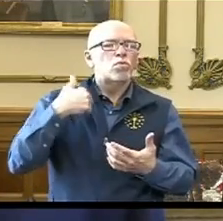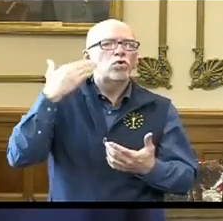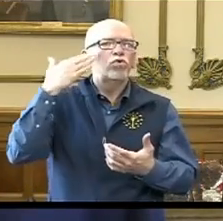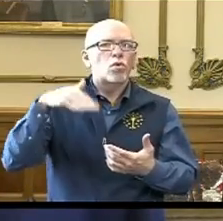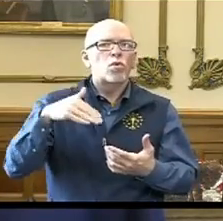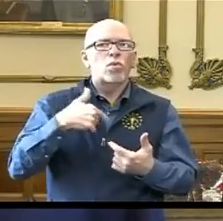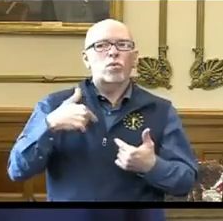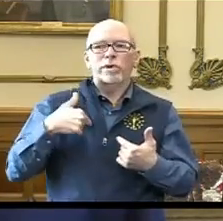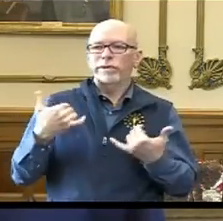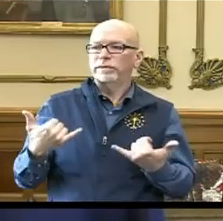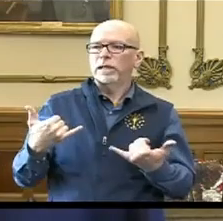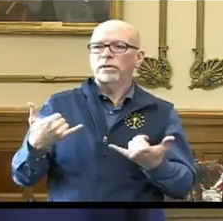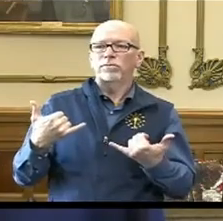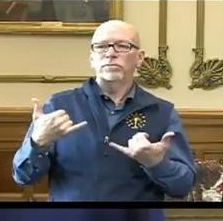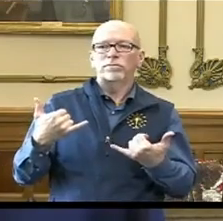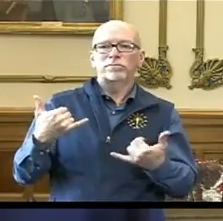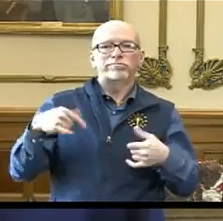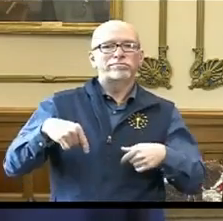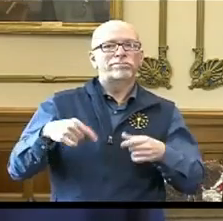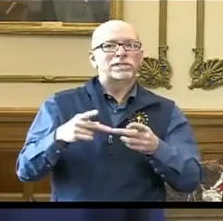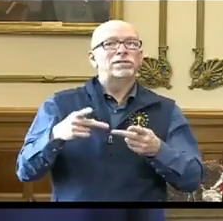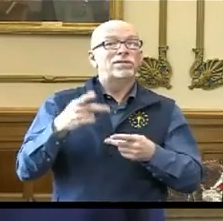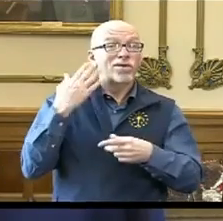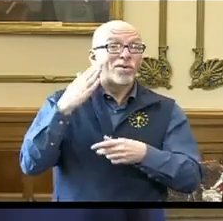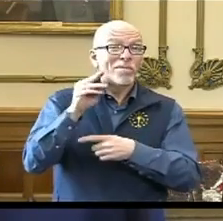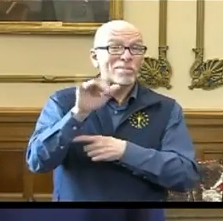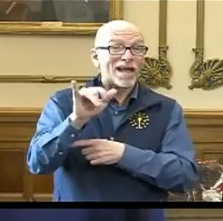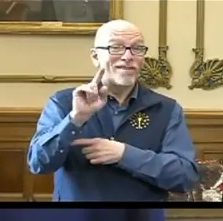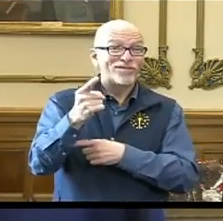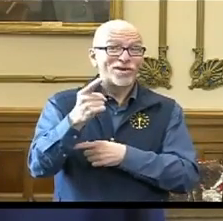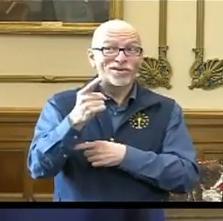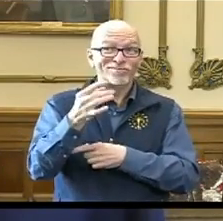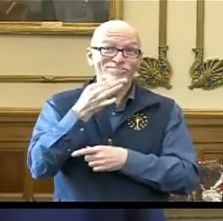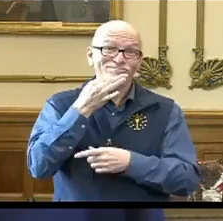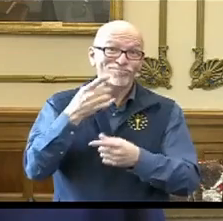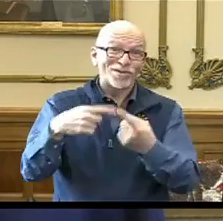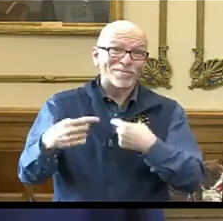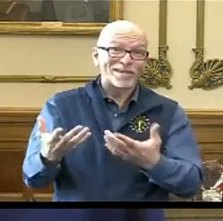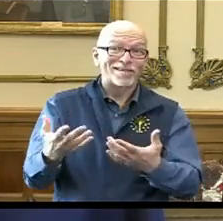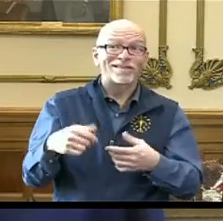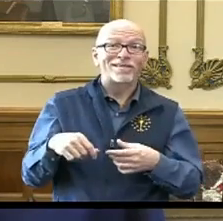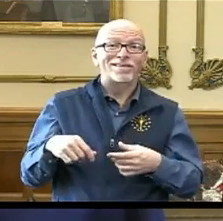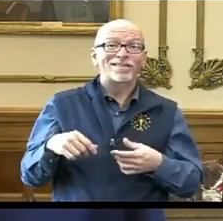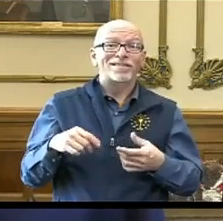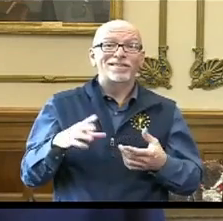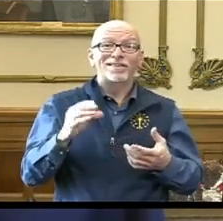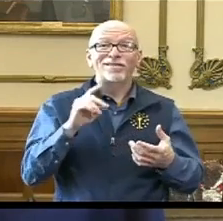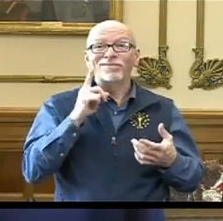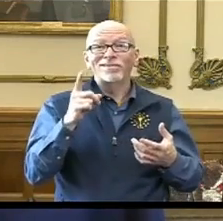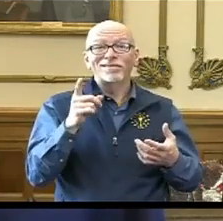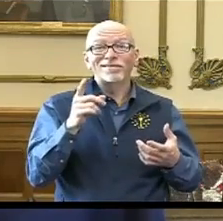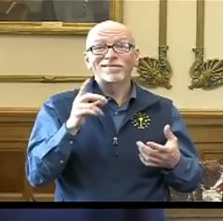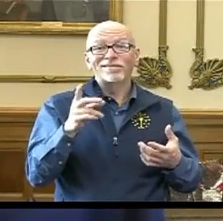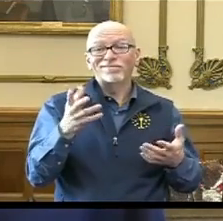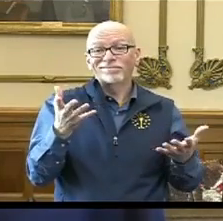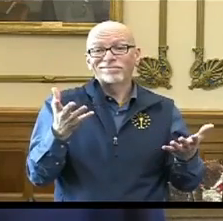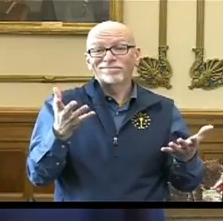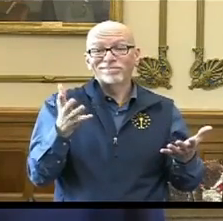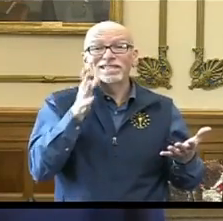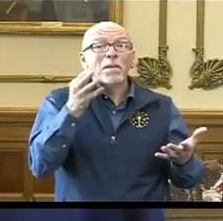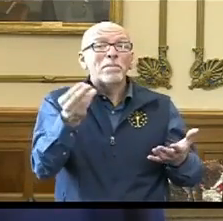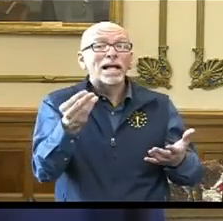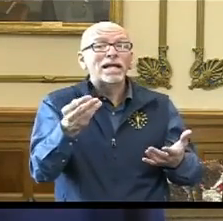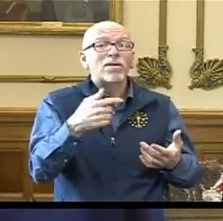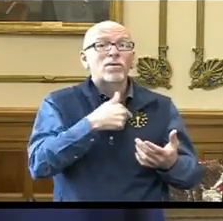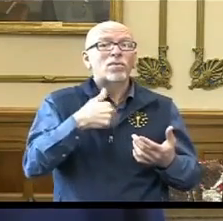we're put in this position, as I mentioned, coming up to May 1st, really coming up to next Monday, when we